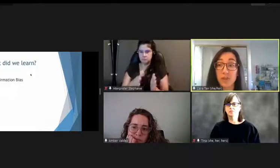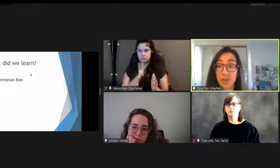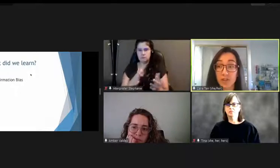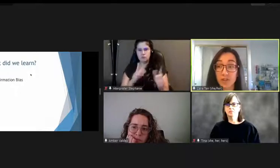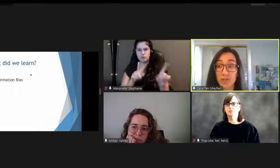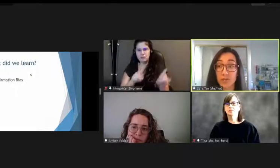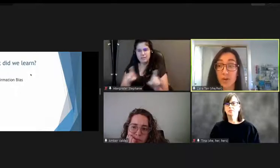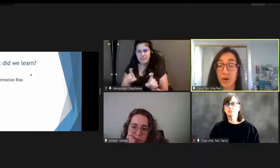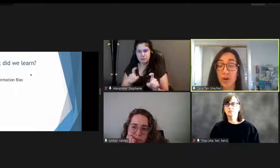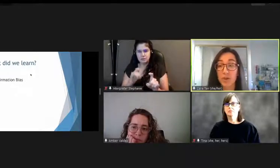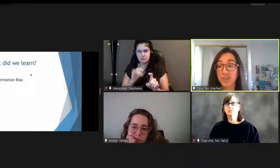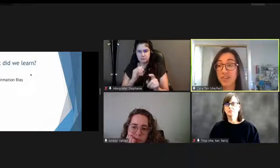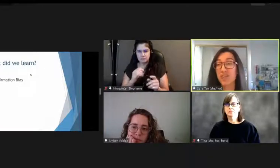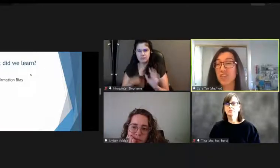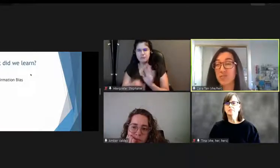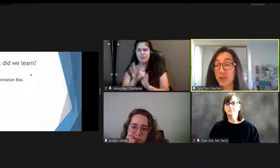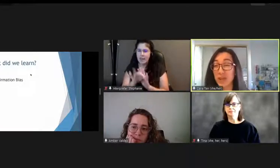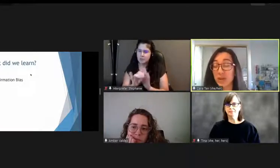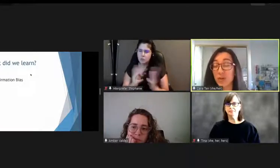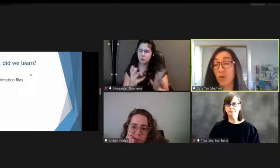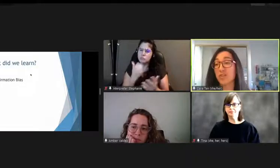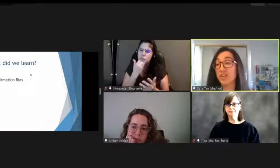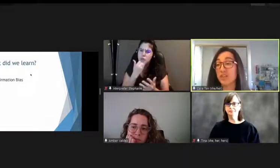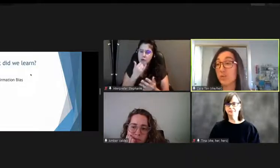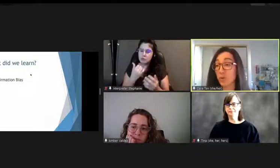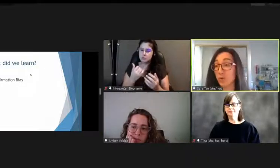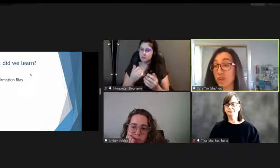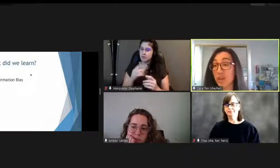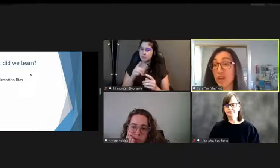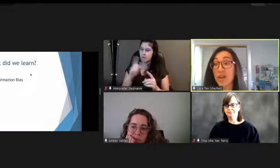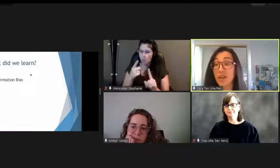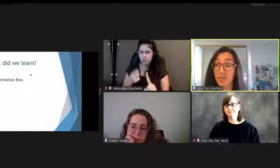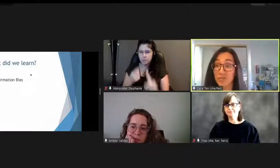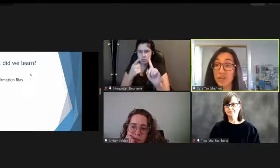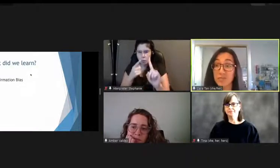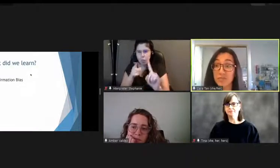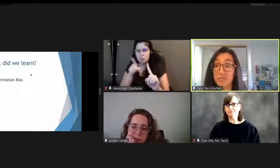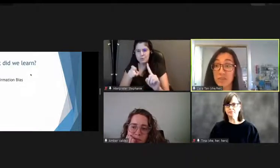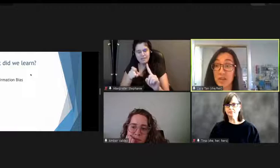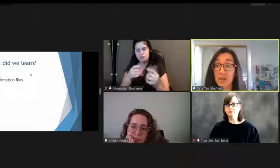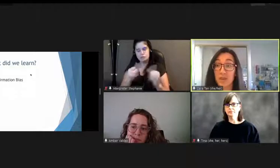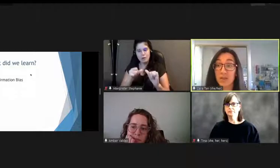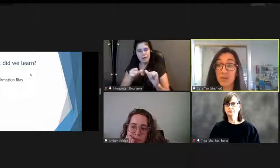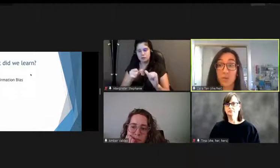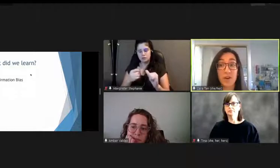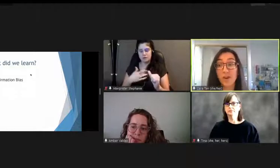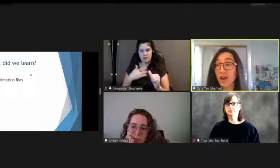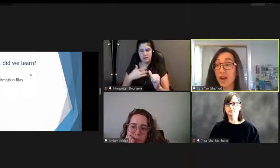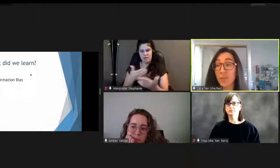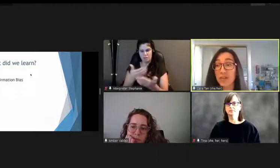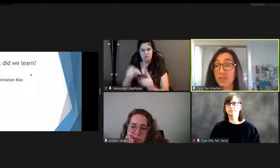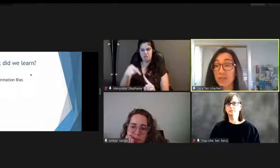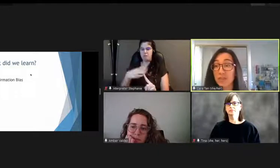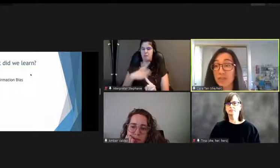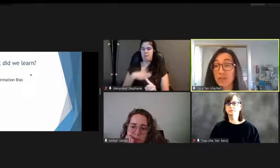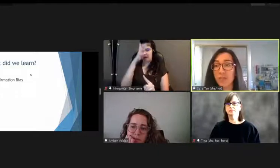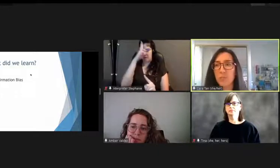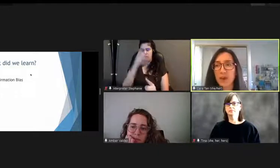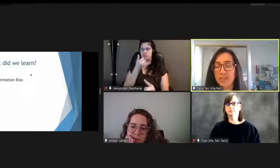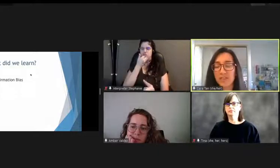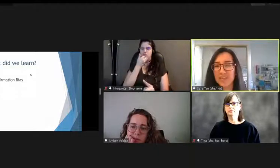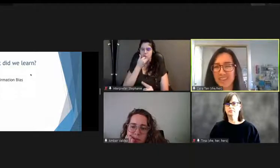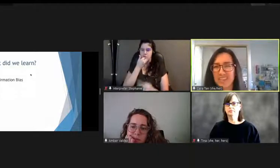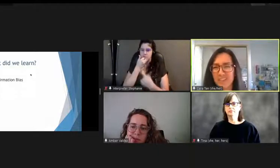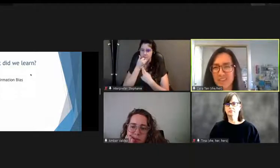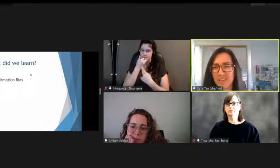be looking for disconfirming or disproving evidence. So whatever our hypothesis is, the